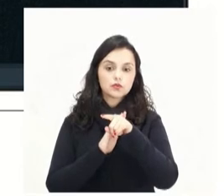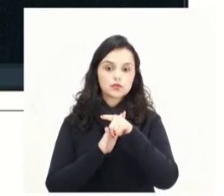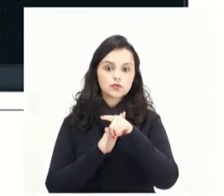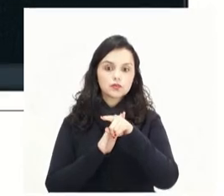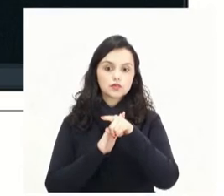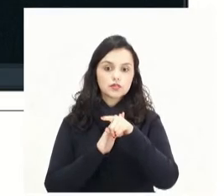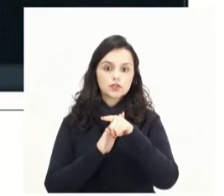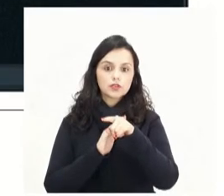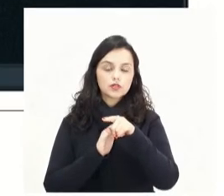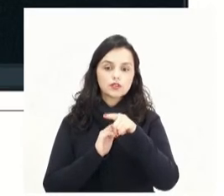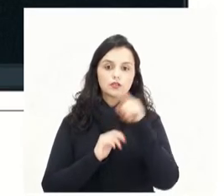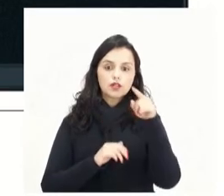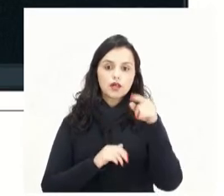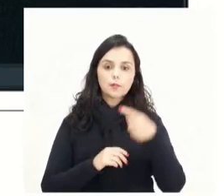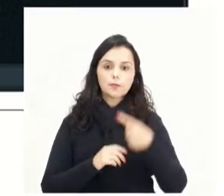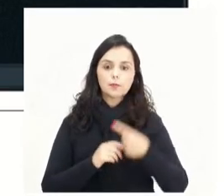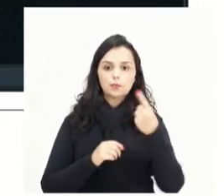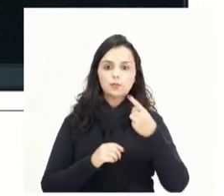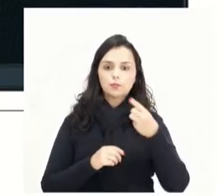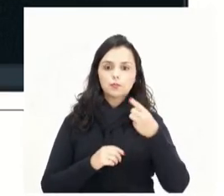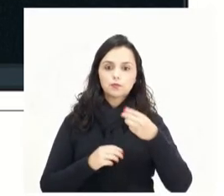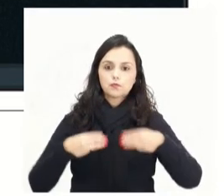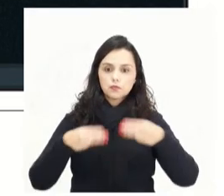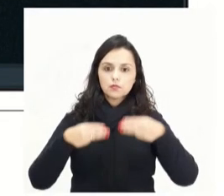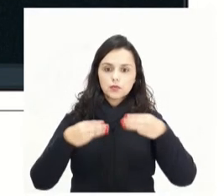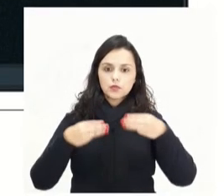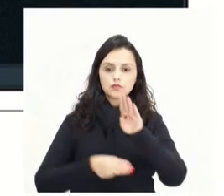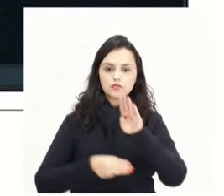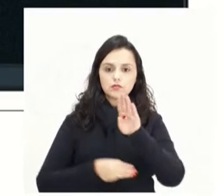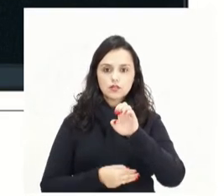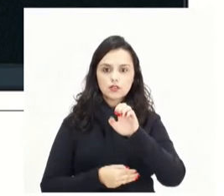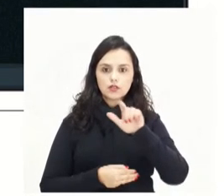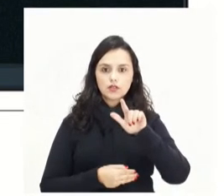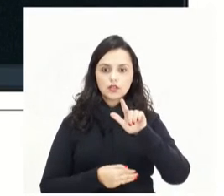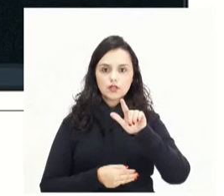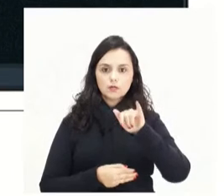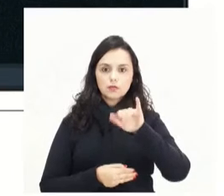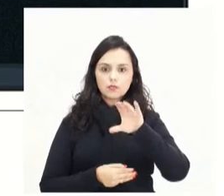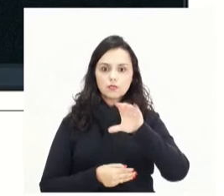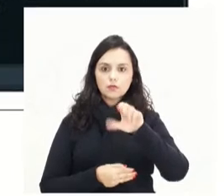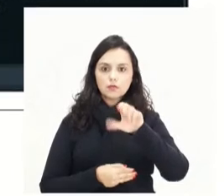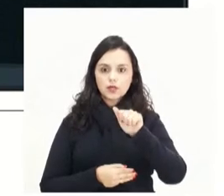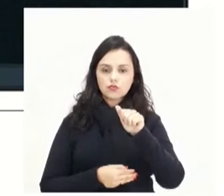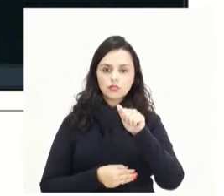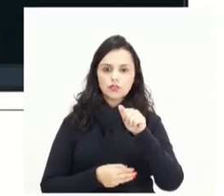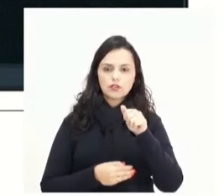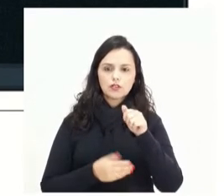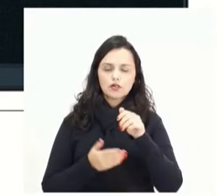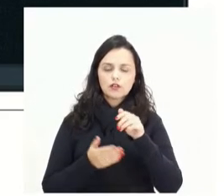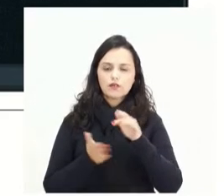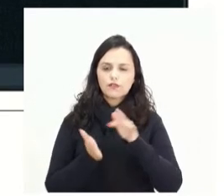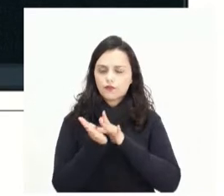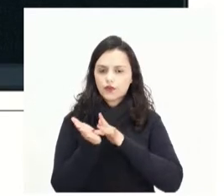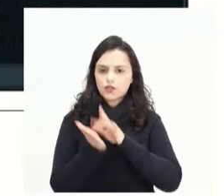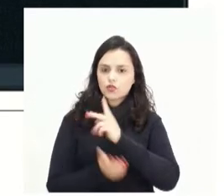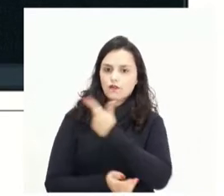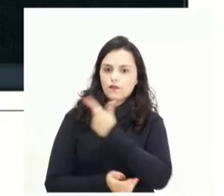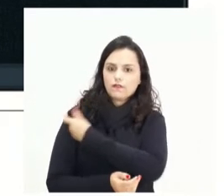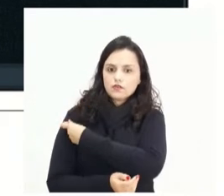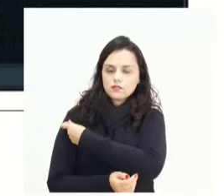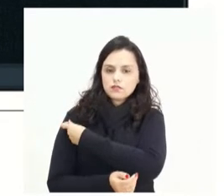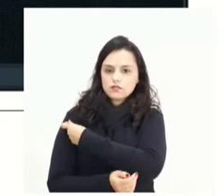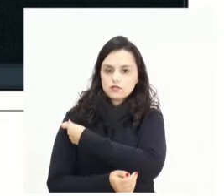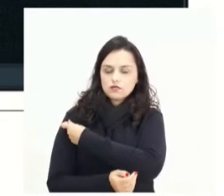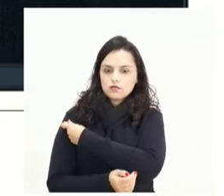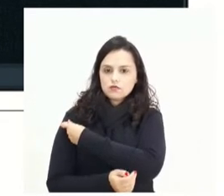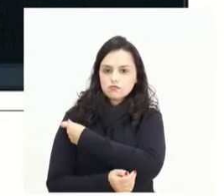first minister of belgium pretended to take the coveted shot you send this to the bot